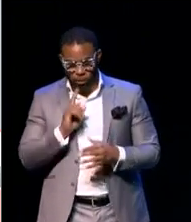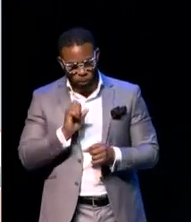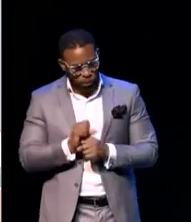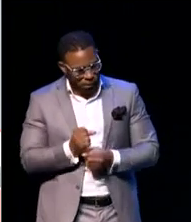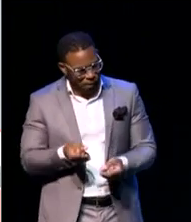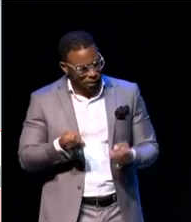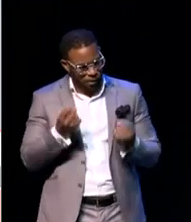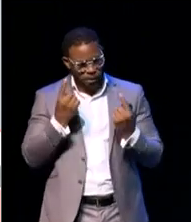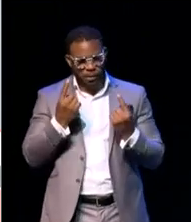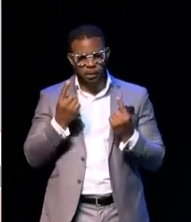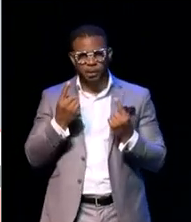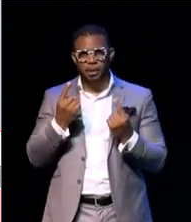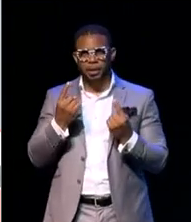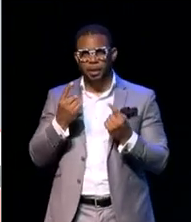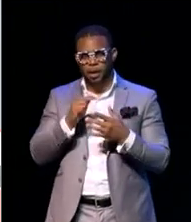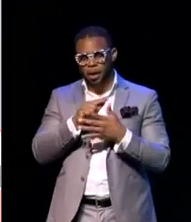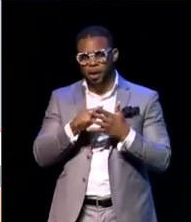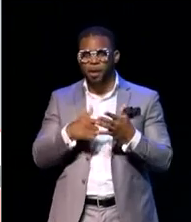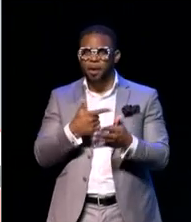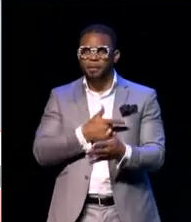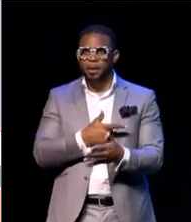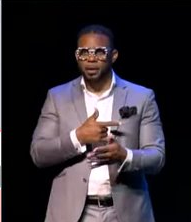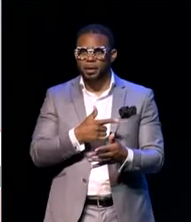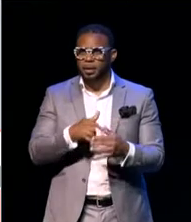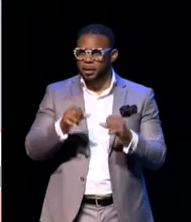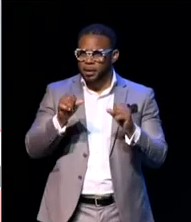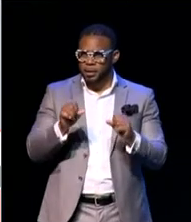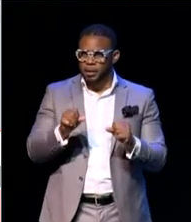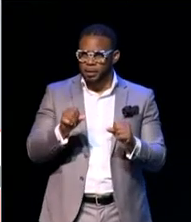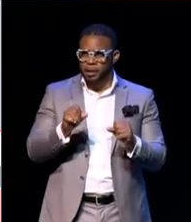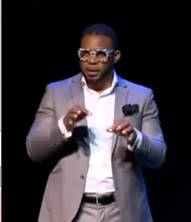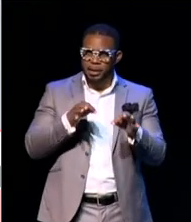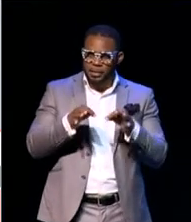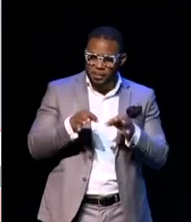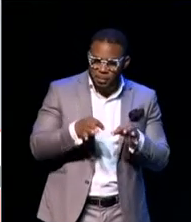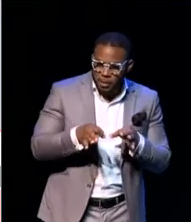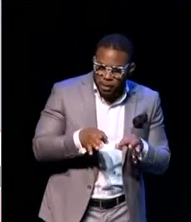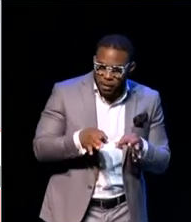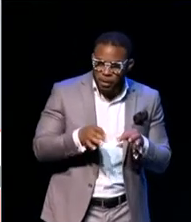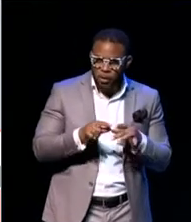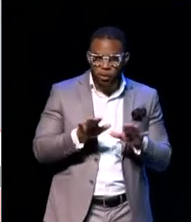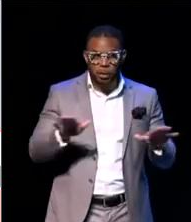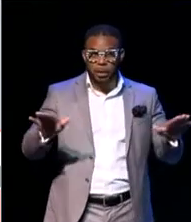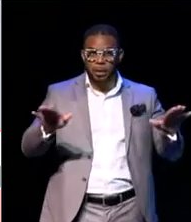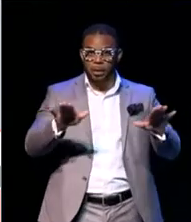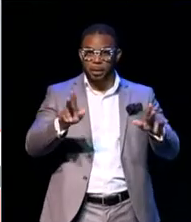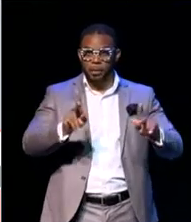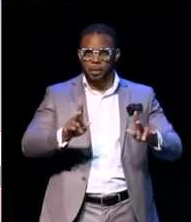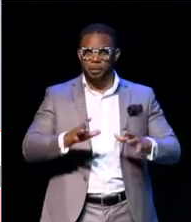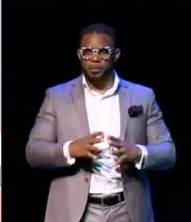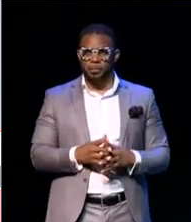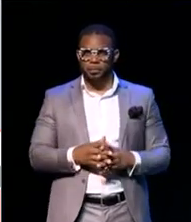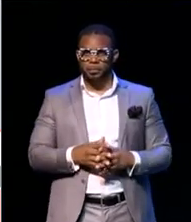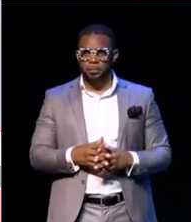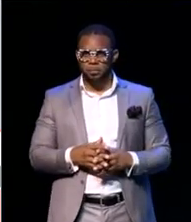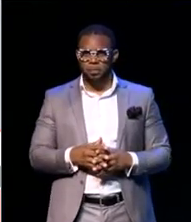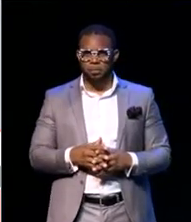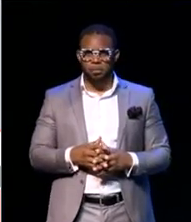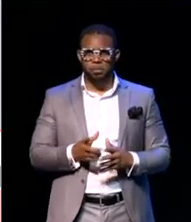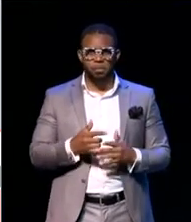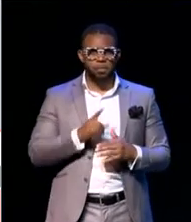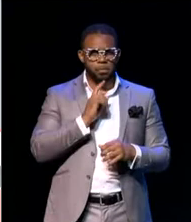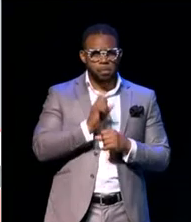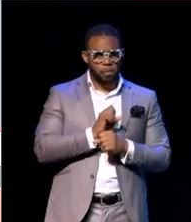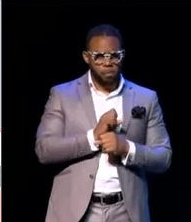really understand these vaccines and can explain them to their constituents. What's